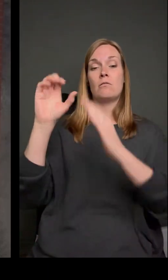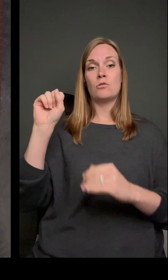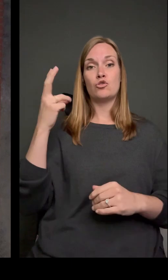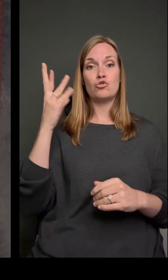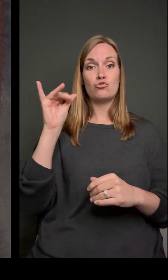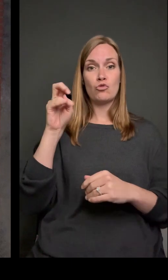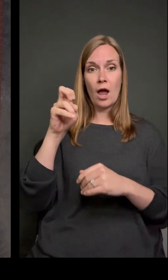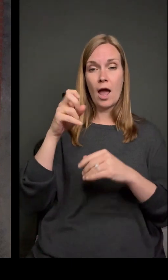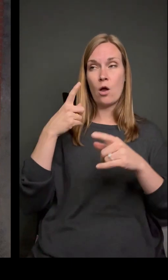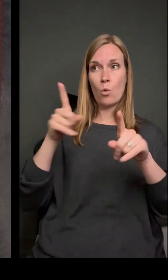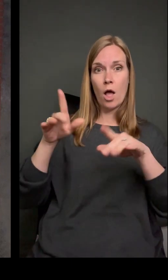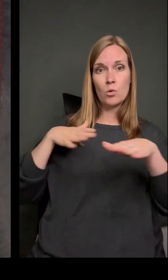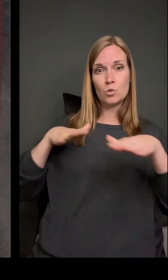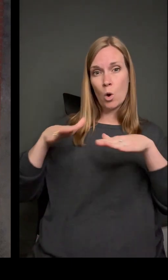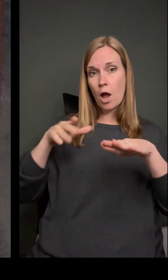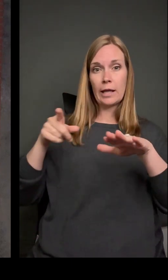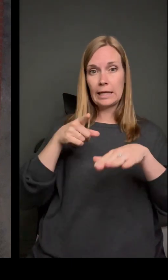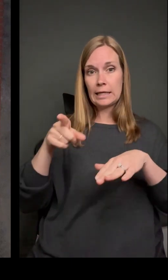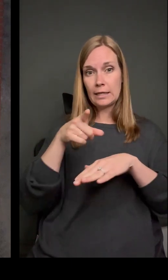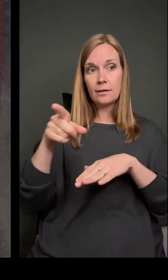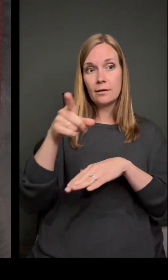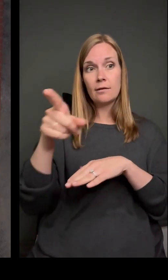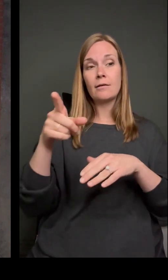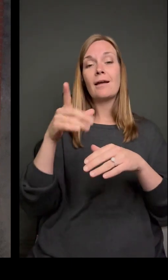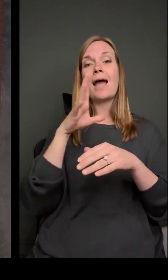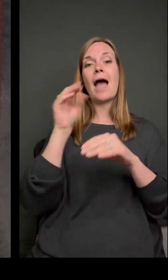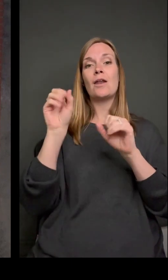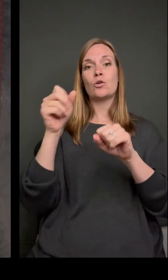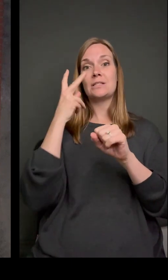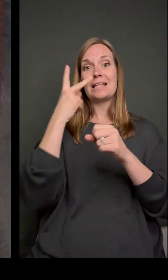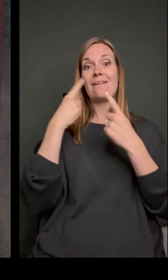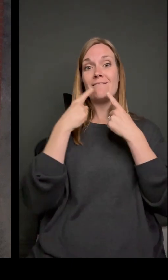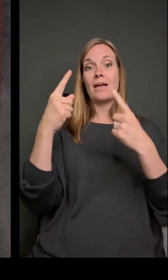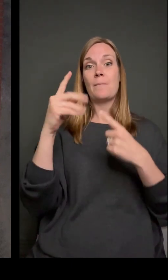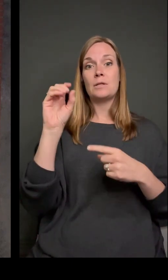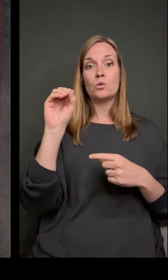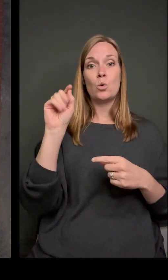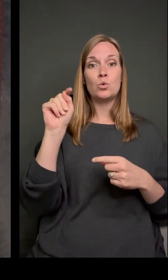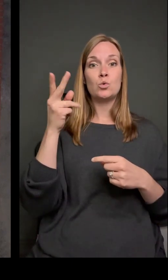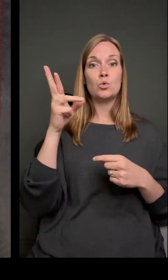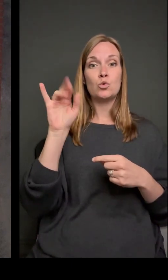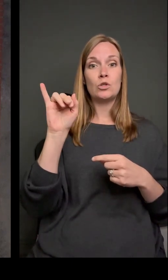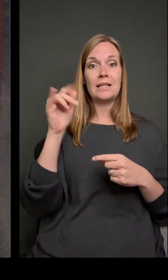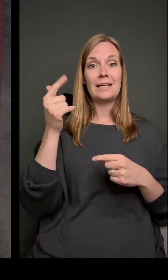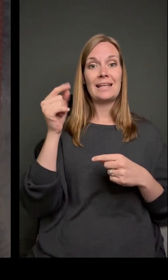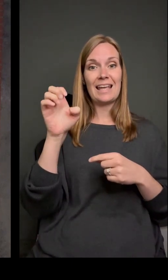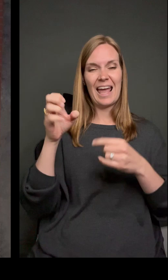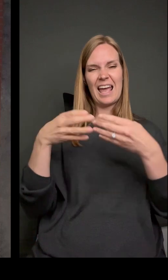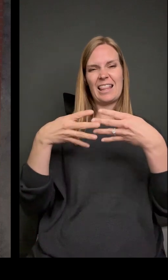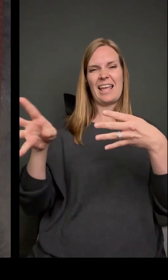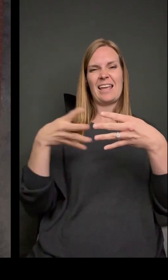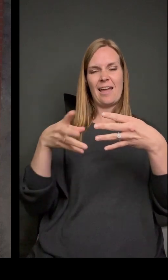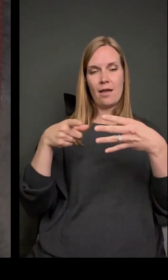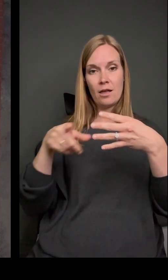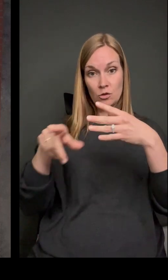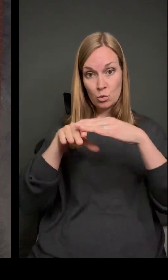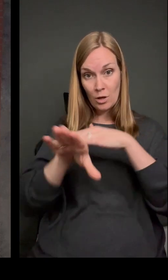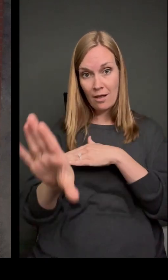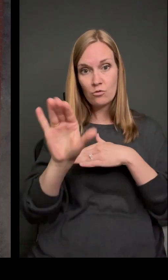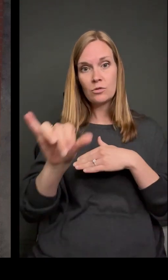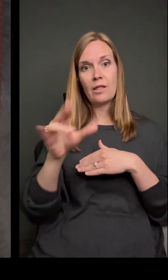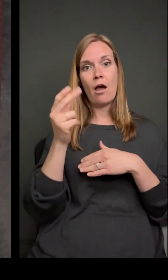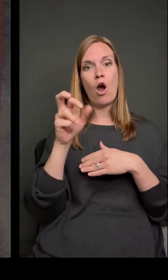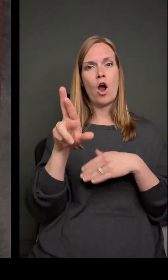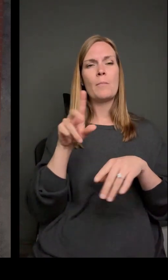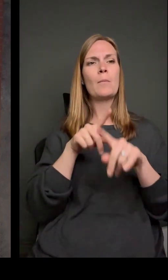larger as he got closer and closer. Closer still, in the harbor, he could see the famous Otori Gate that marks the entrance to the harbor. But before he could reach it, he had to